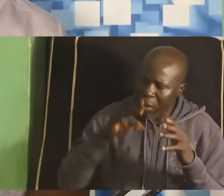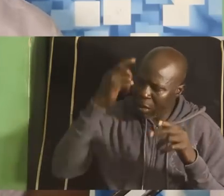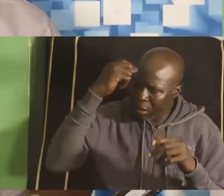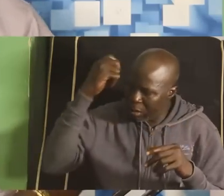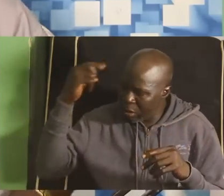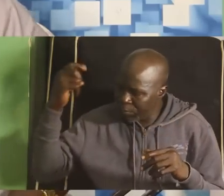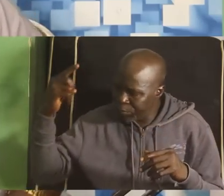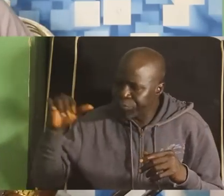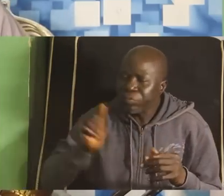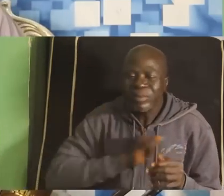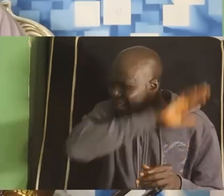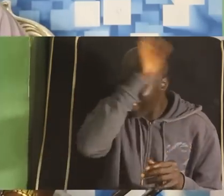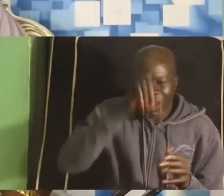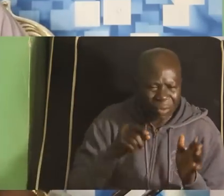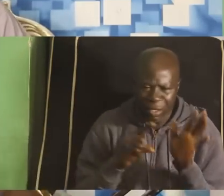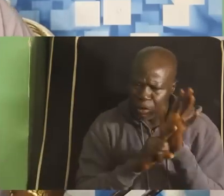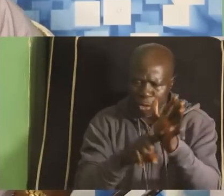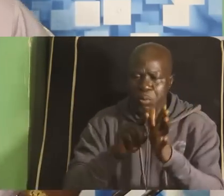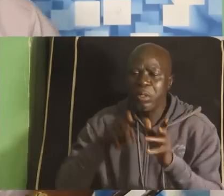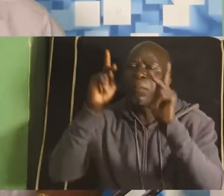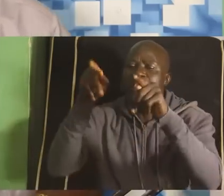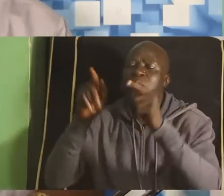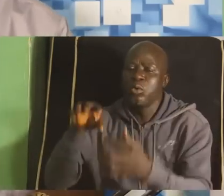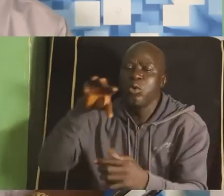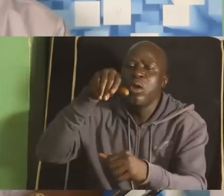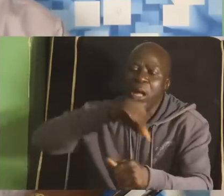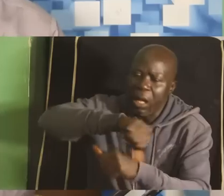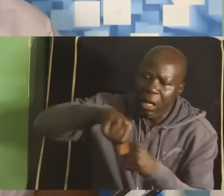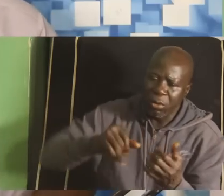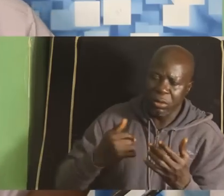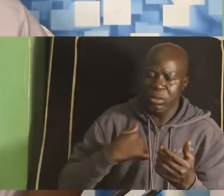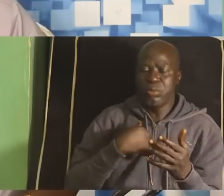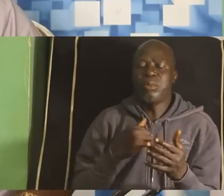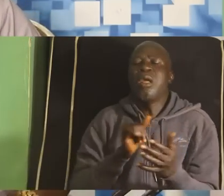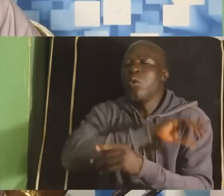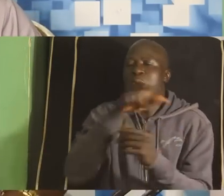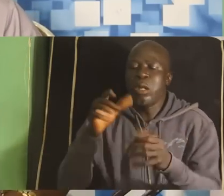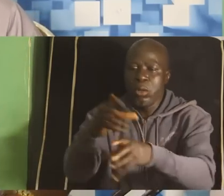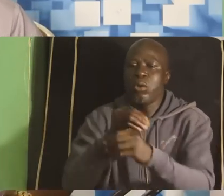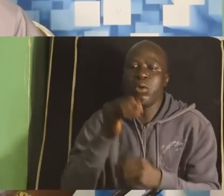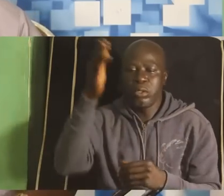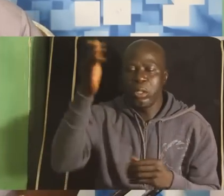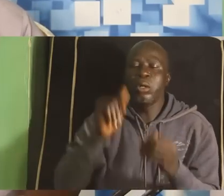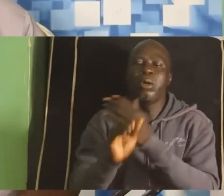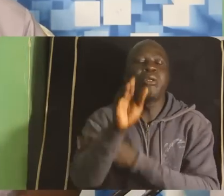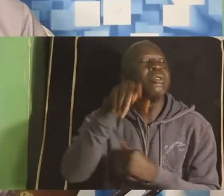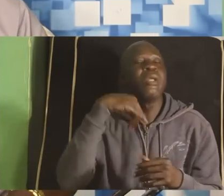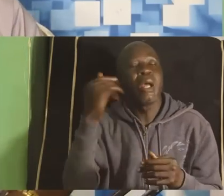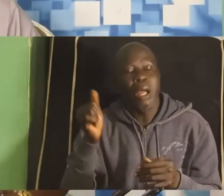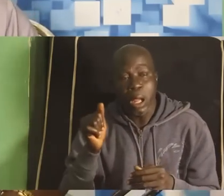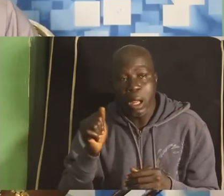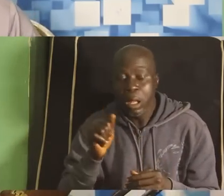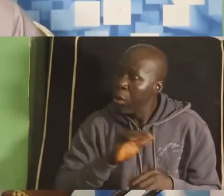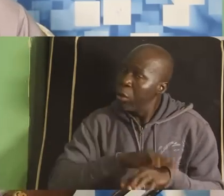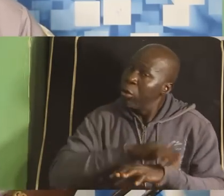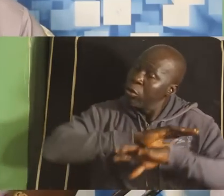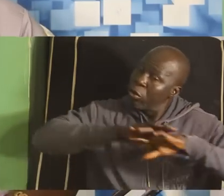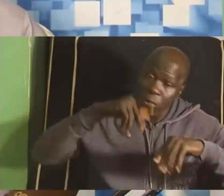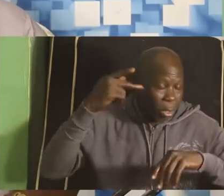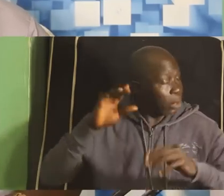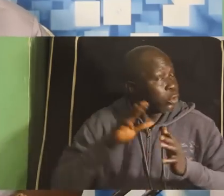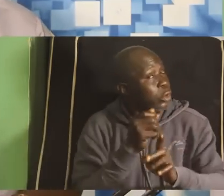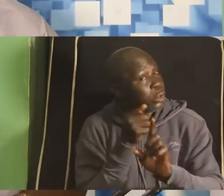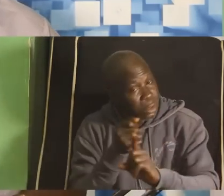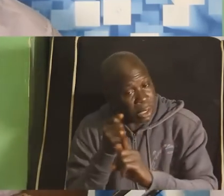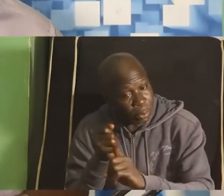person that will anoint my head in the dream. When we got there, the Lord said, don't look at yourself.